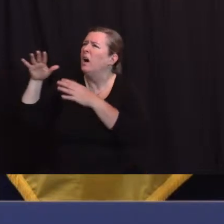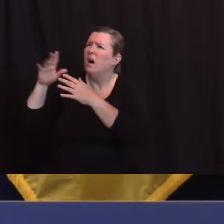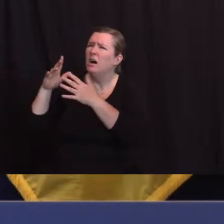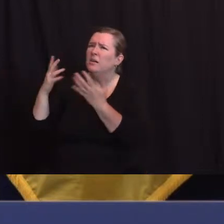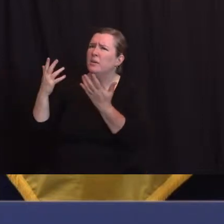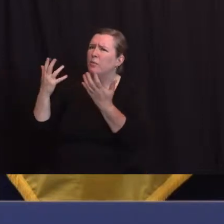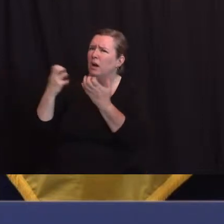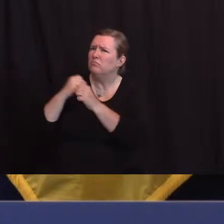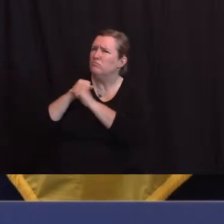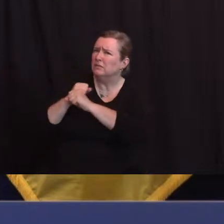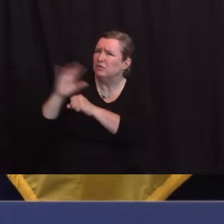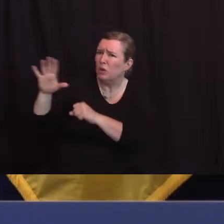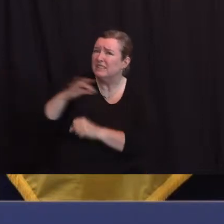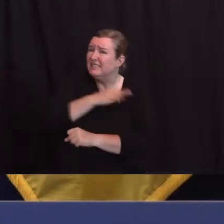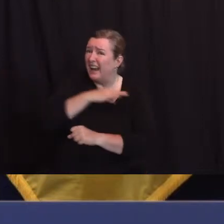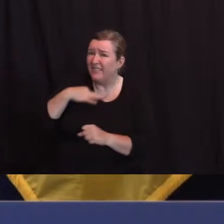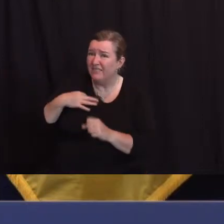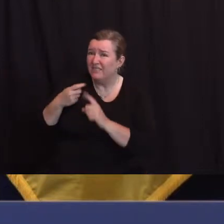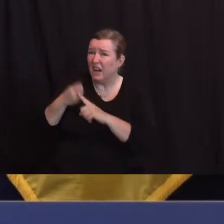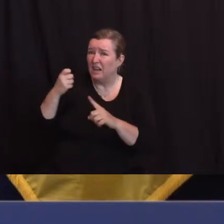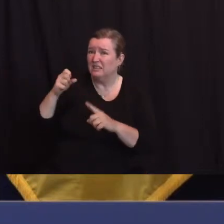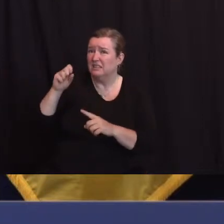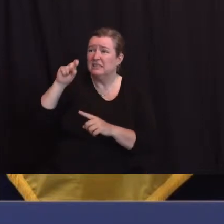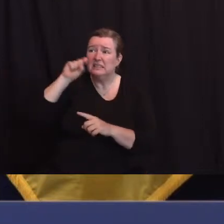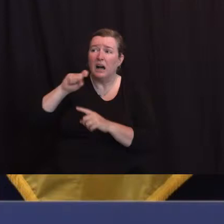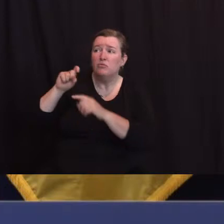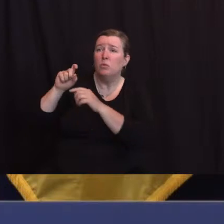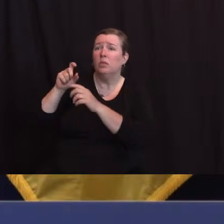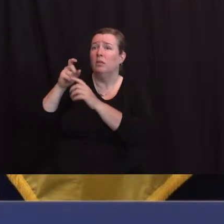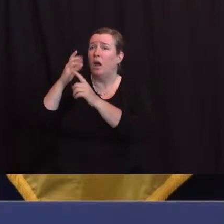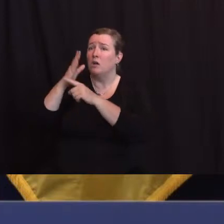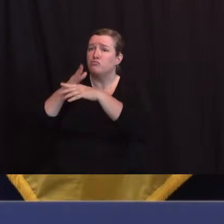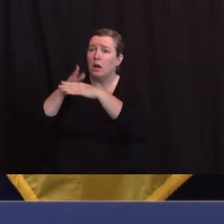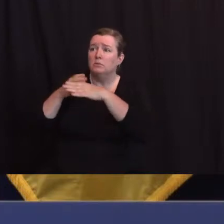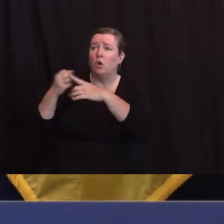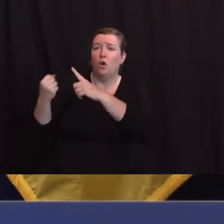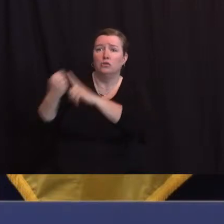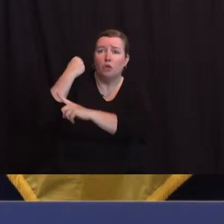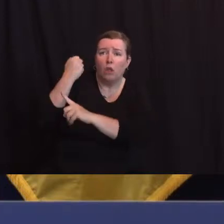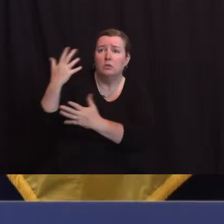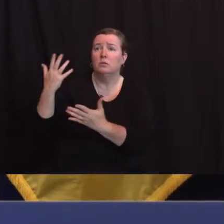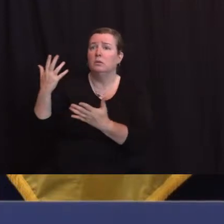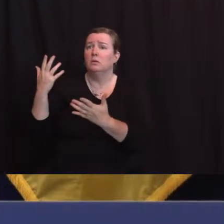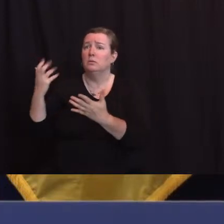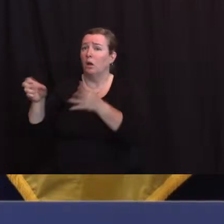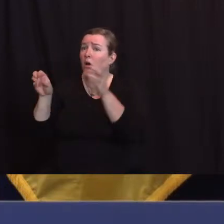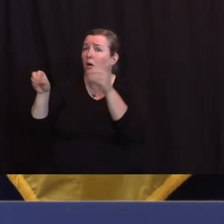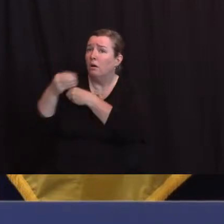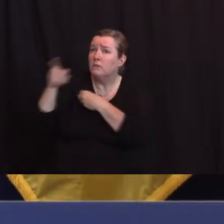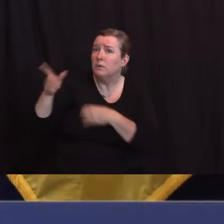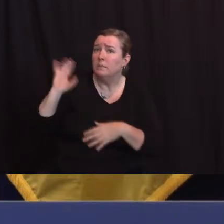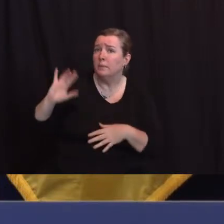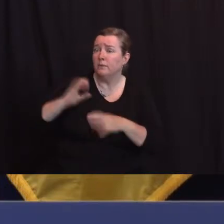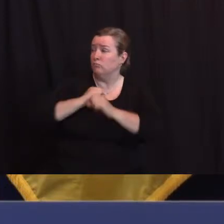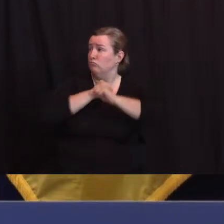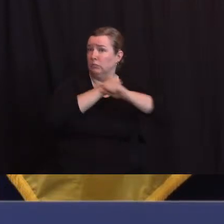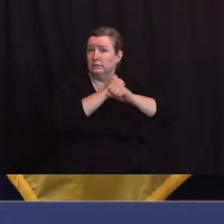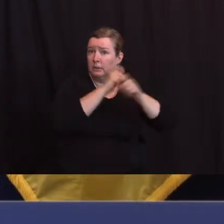staffers against sexual harassment and assault, given that the office to handle these complaints won't be ready for this upcoming election?